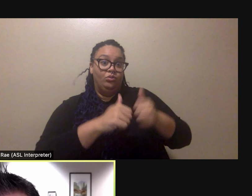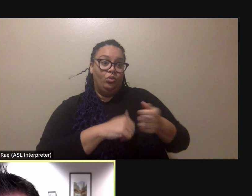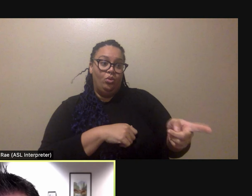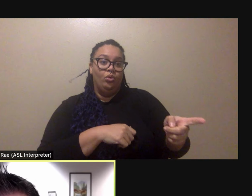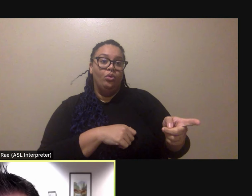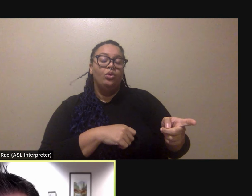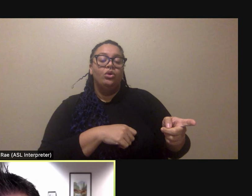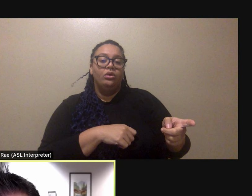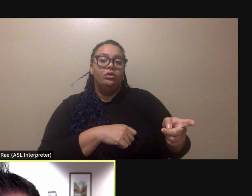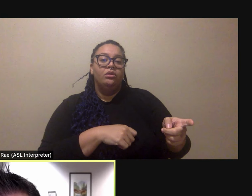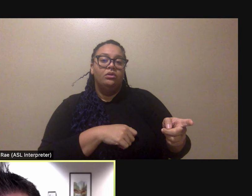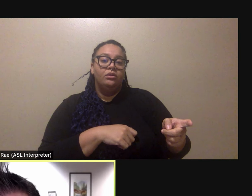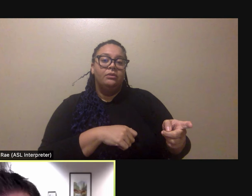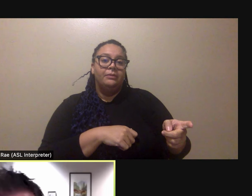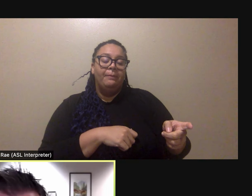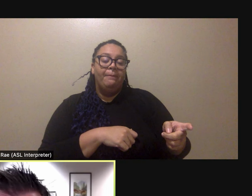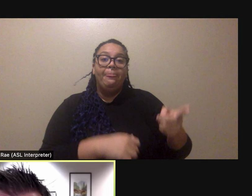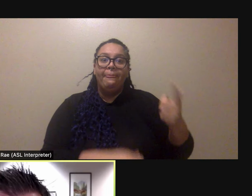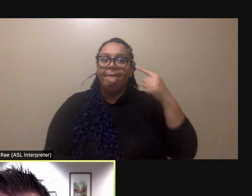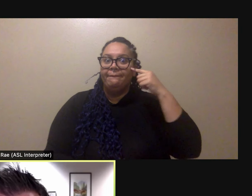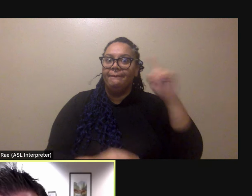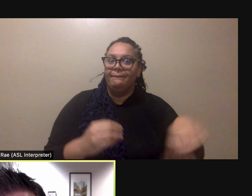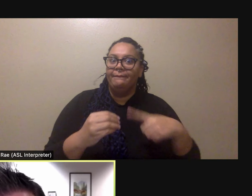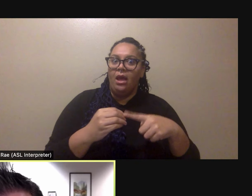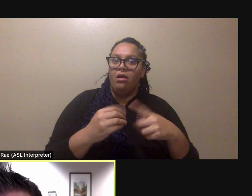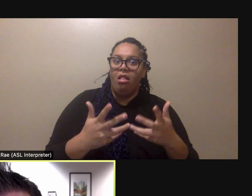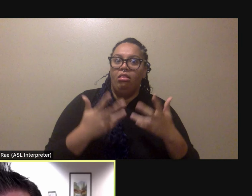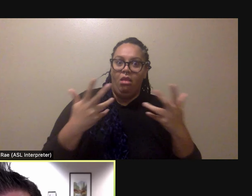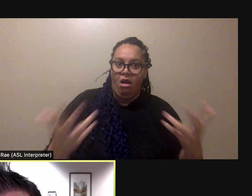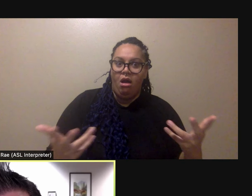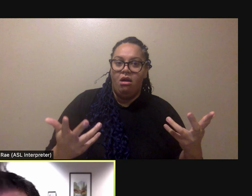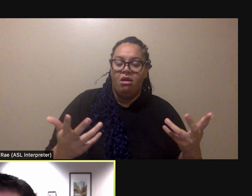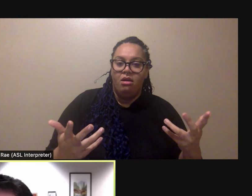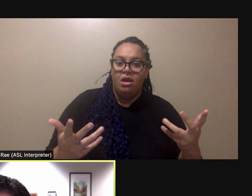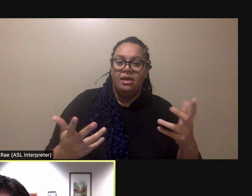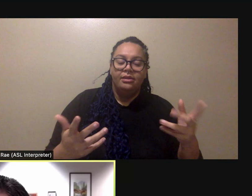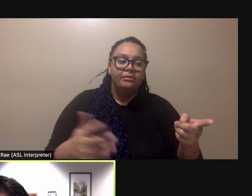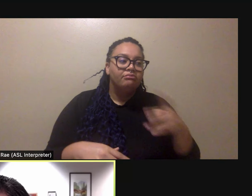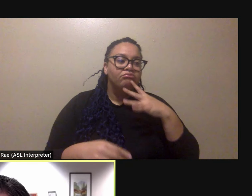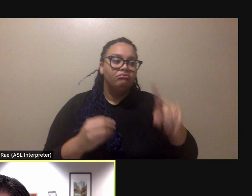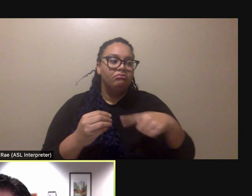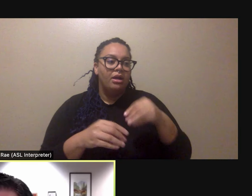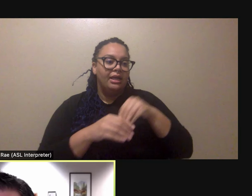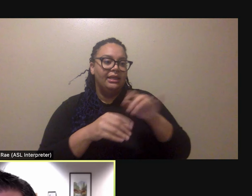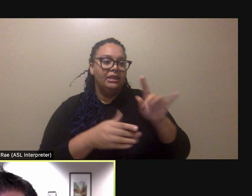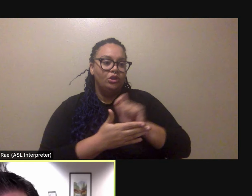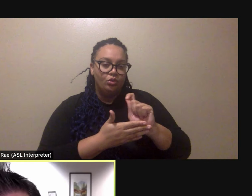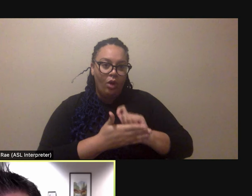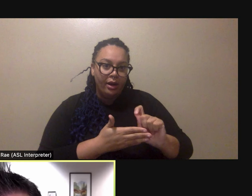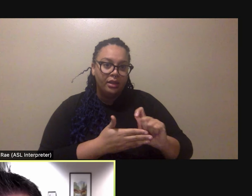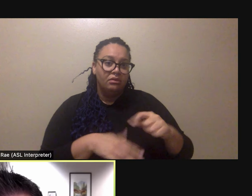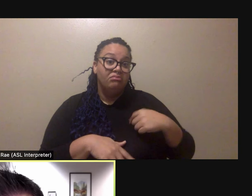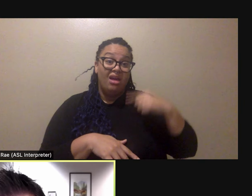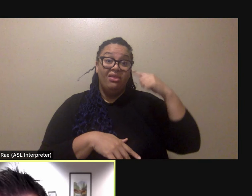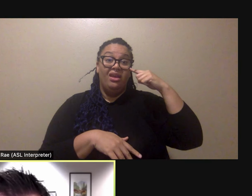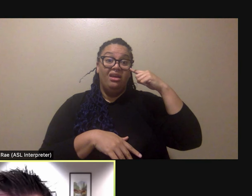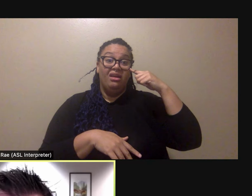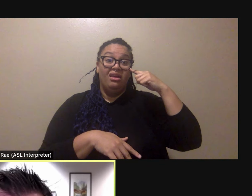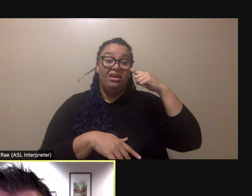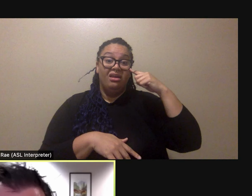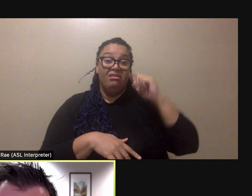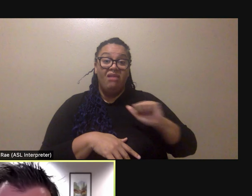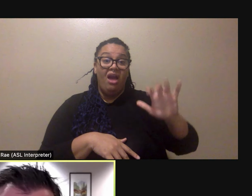And, you know, he thought about that a lot. And he actually talked about it in some of his writings. He's like, you know, that I actually think the Africans